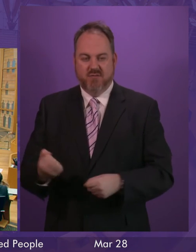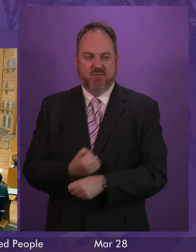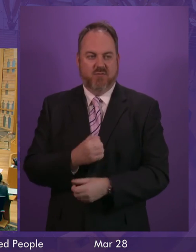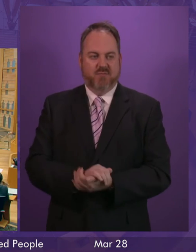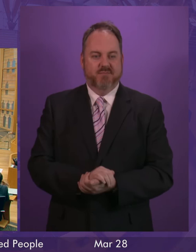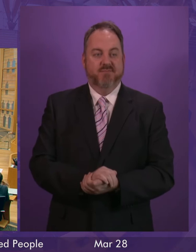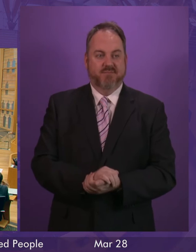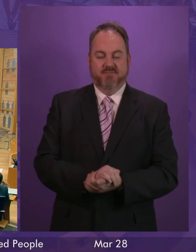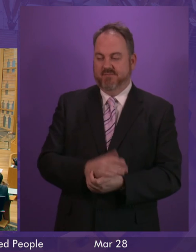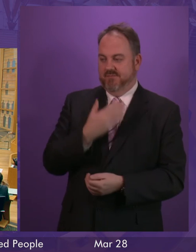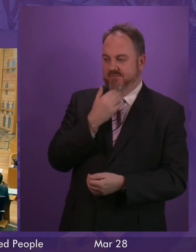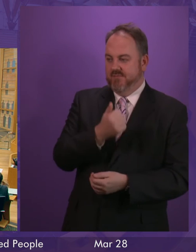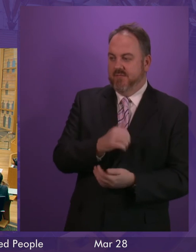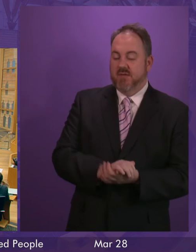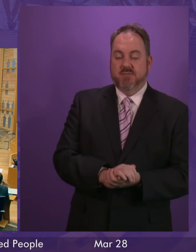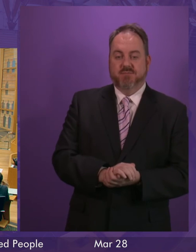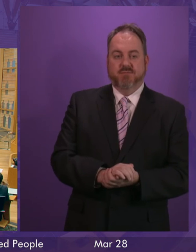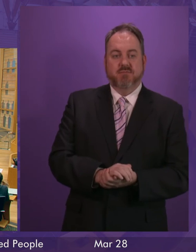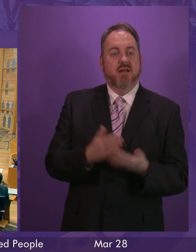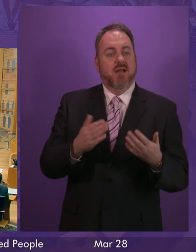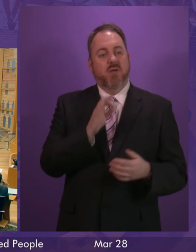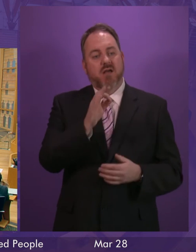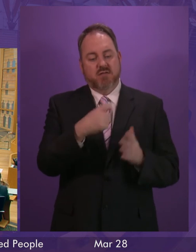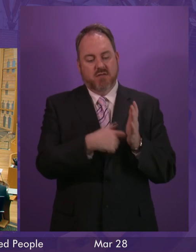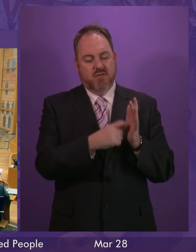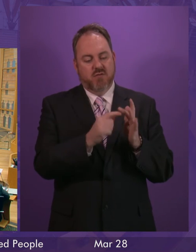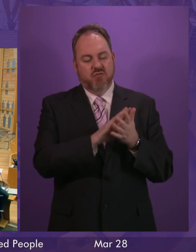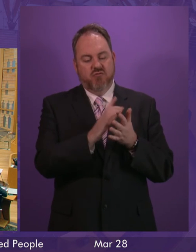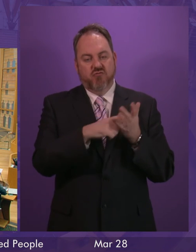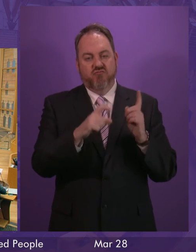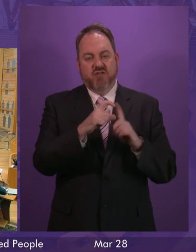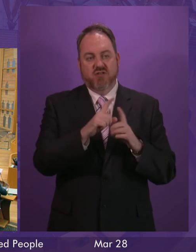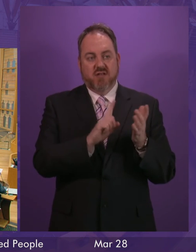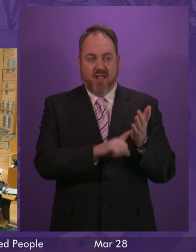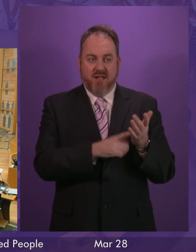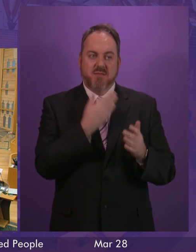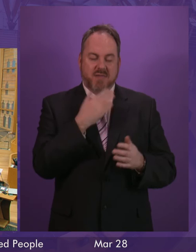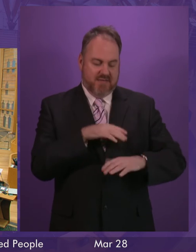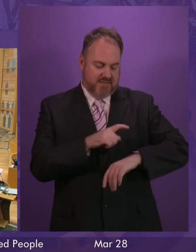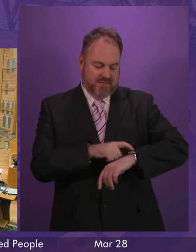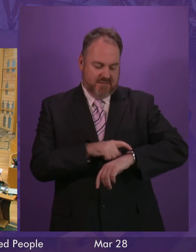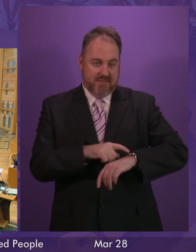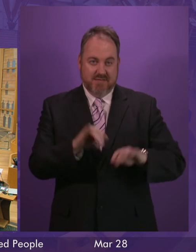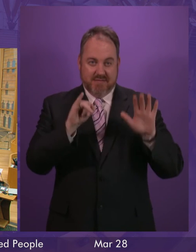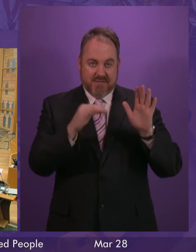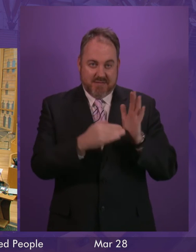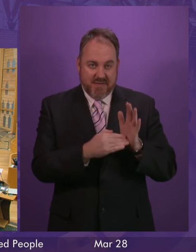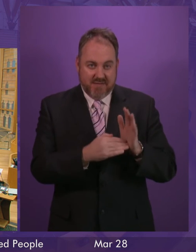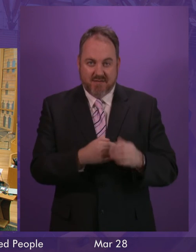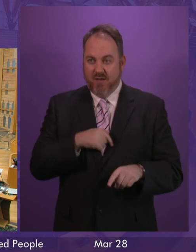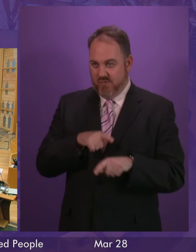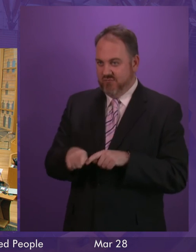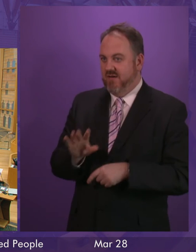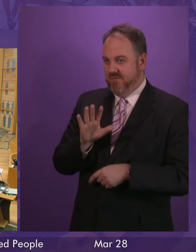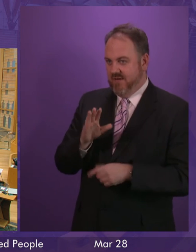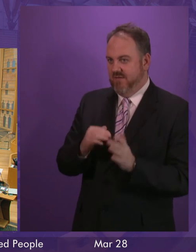The last of the open debate contributions is from Richard Lyle and I would appreciate under six minutes. Under six minutes, five minutes, she said. Thank you,